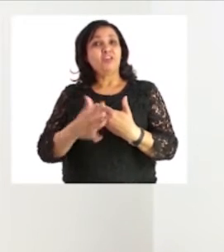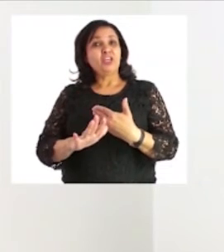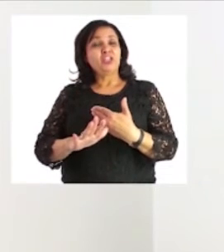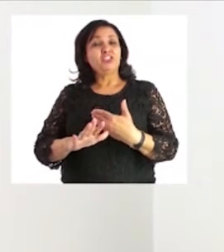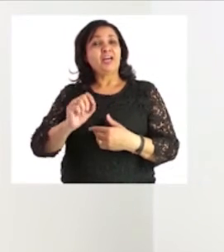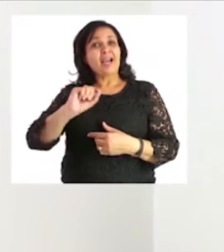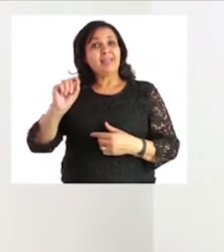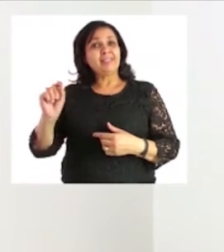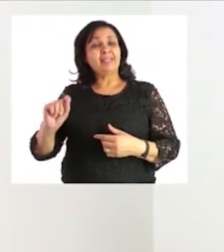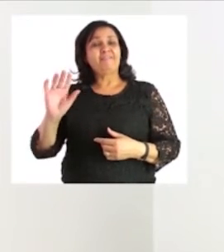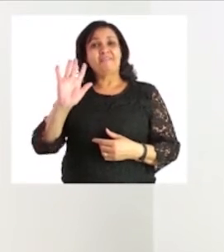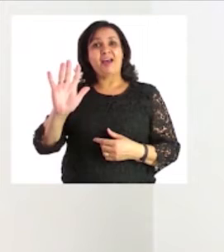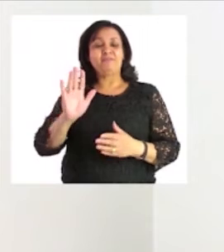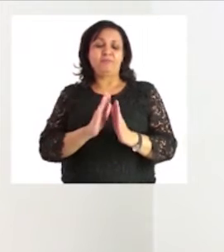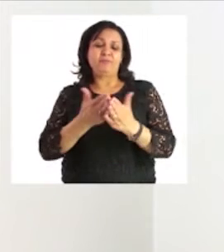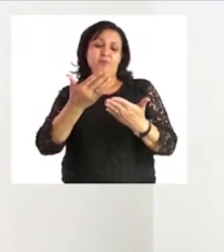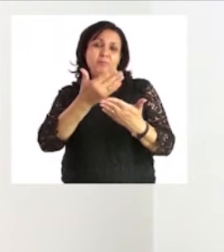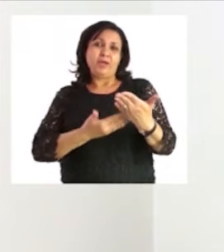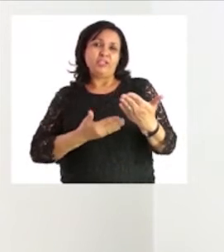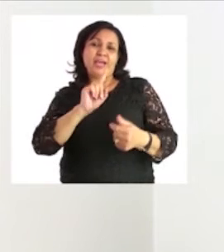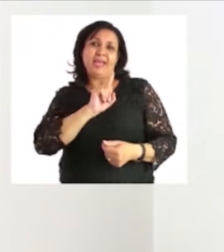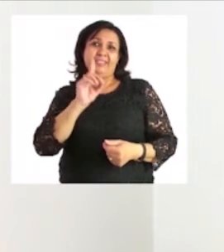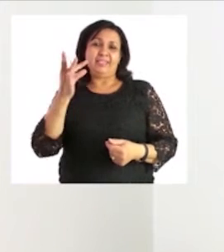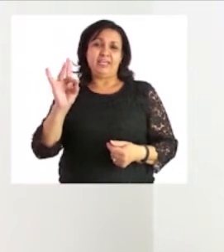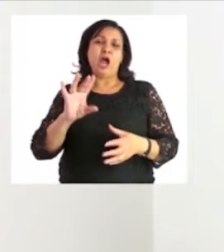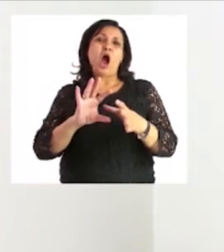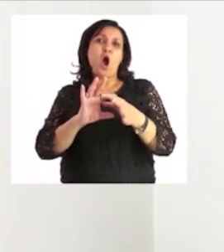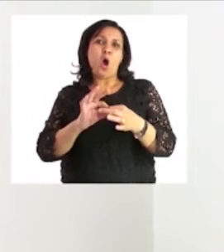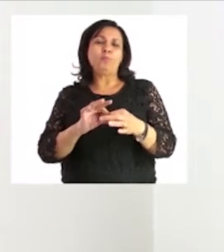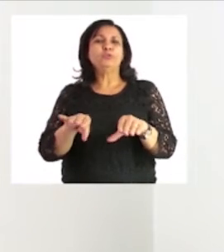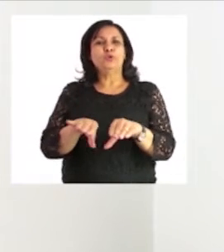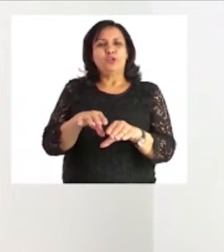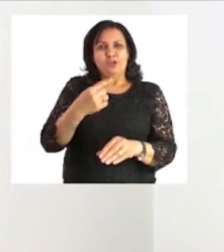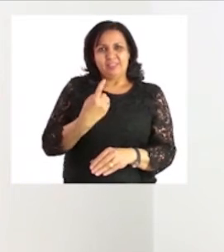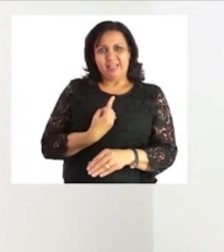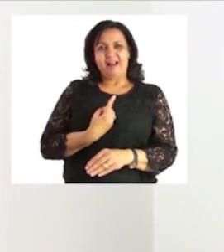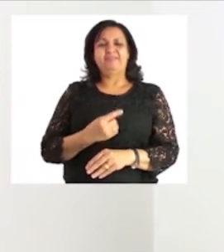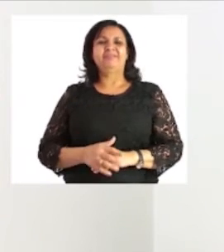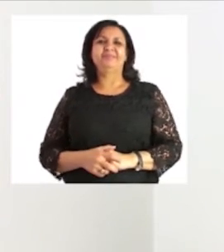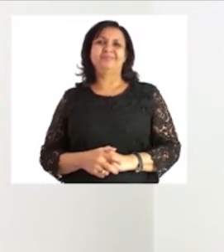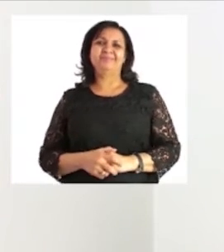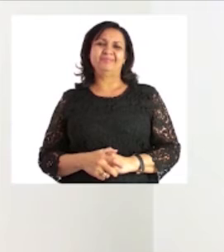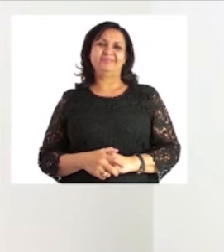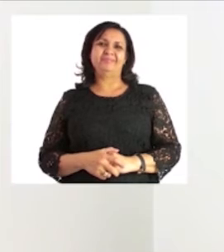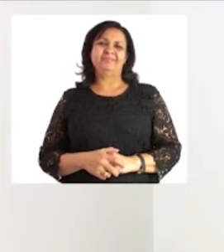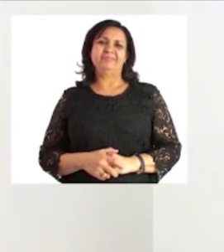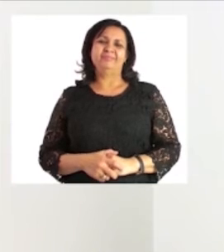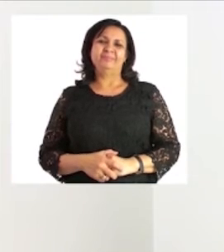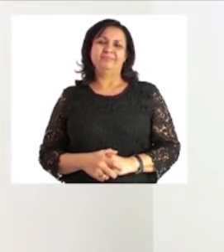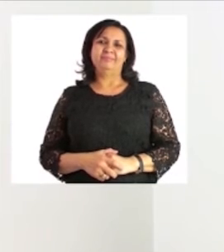number 5 on page 18 at home with your time.